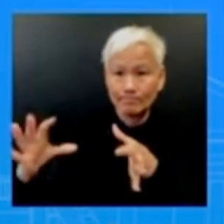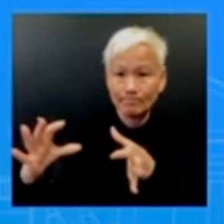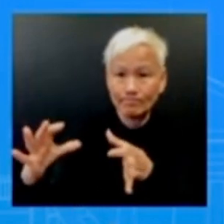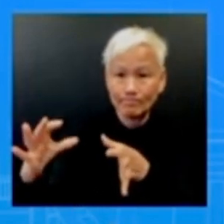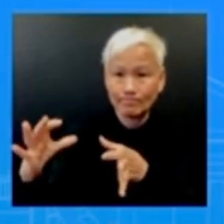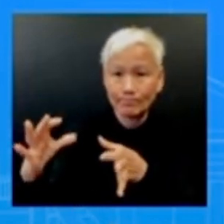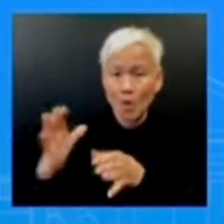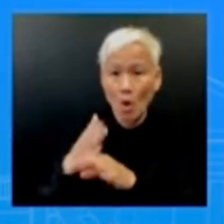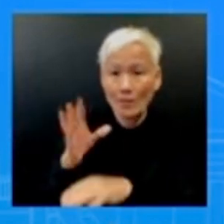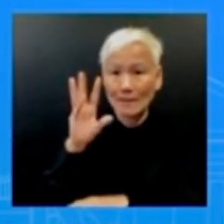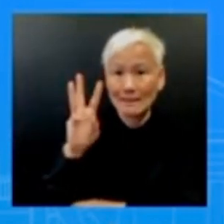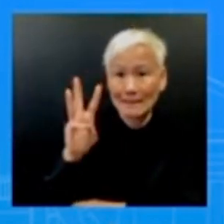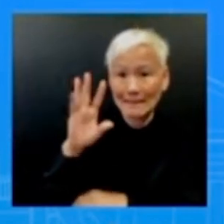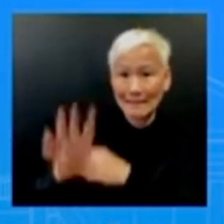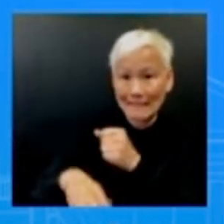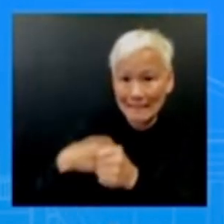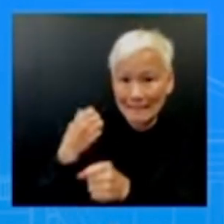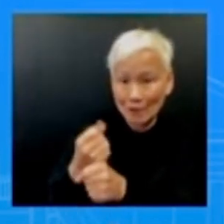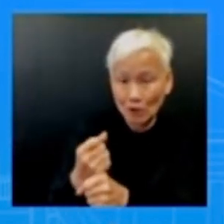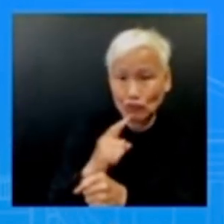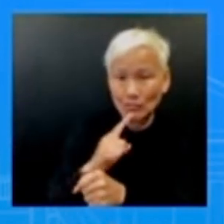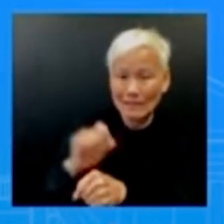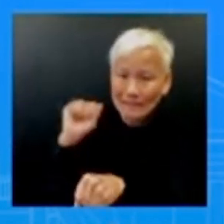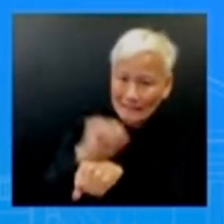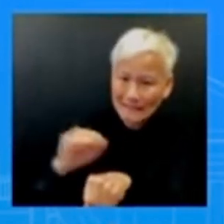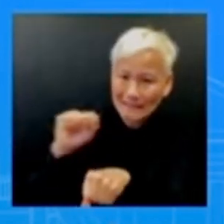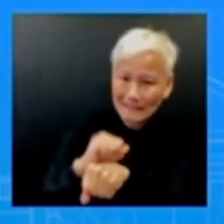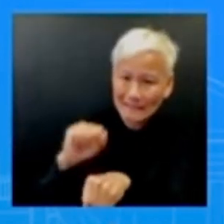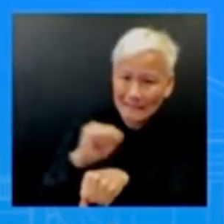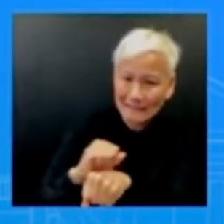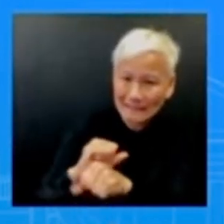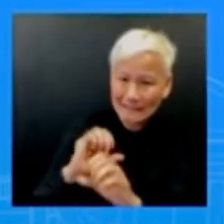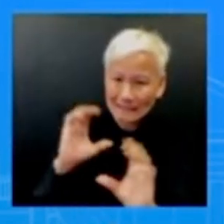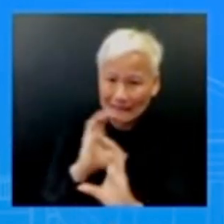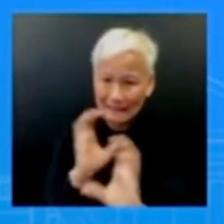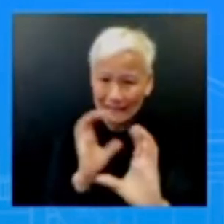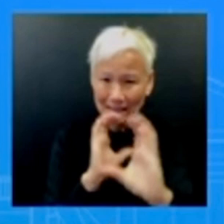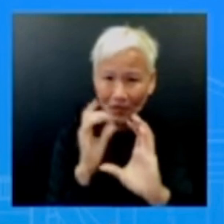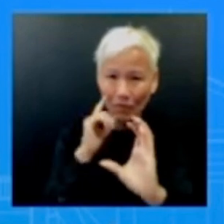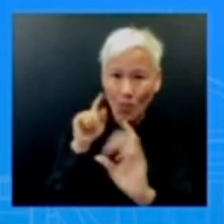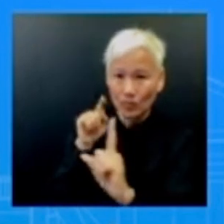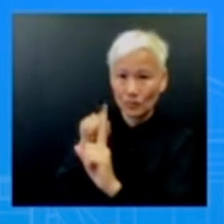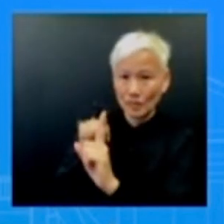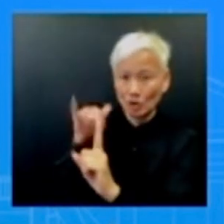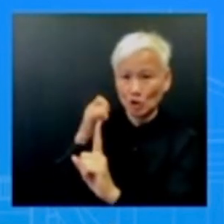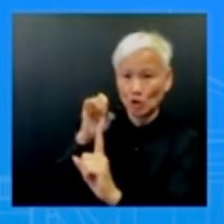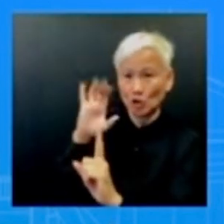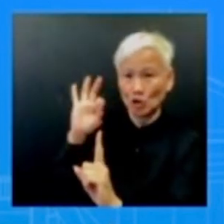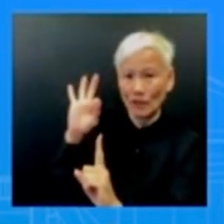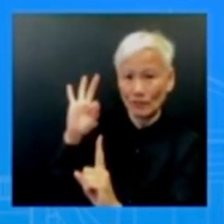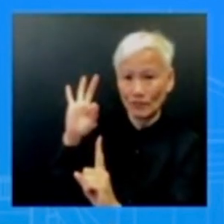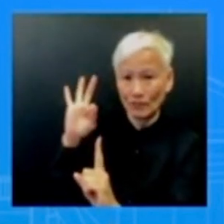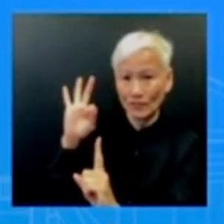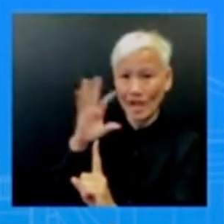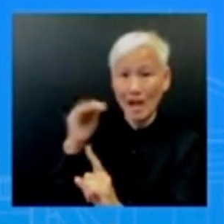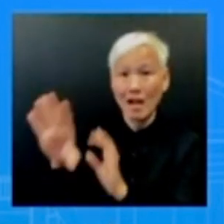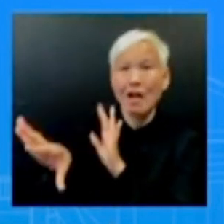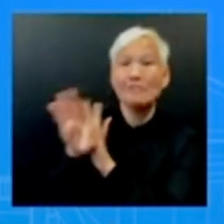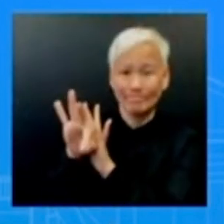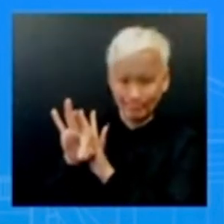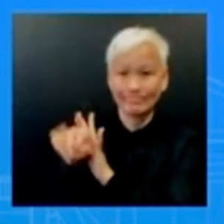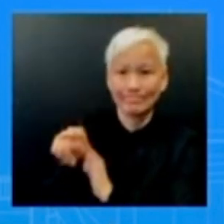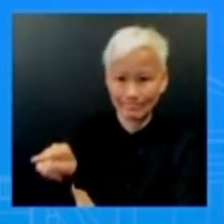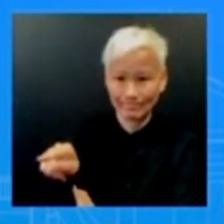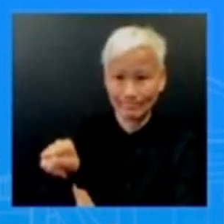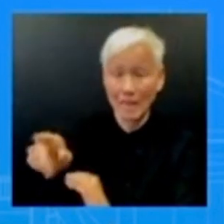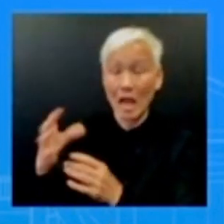effort dedicated to locating and recovering Jeff, which was spearheaded by our military, our law enforcement, and our